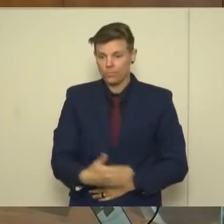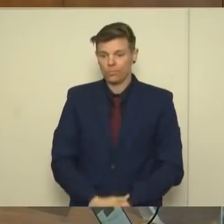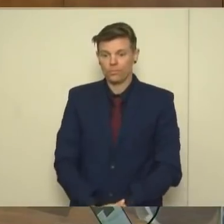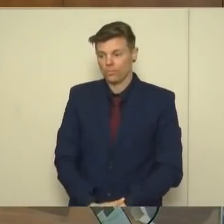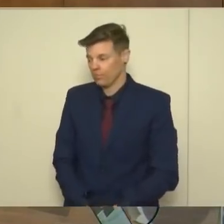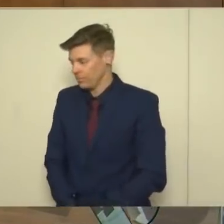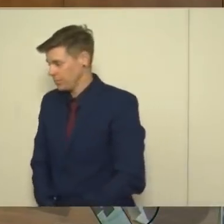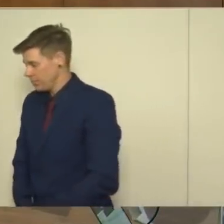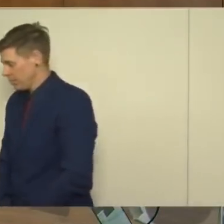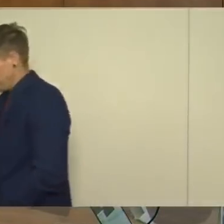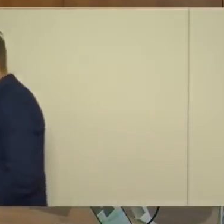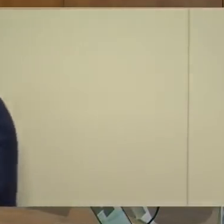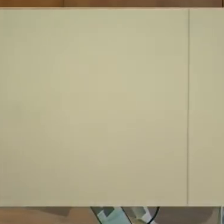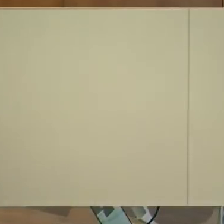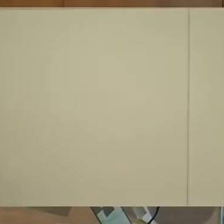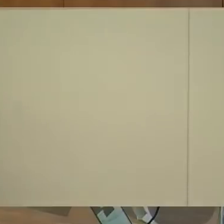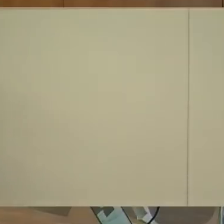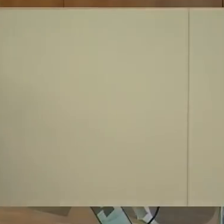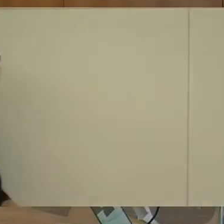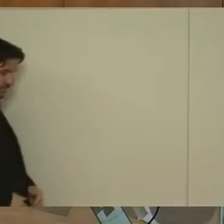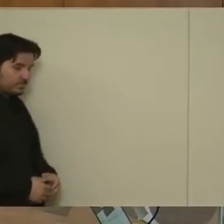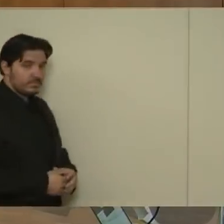Dan, you are unmuted. Go right ahead.